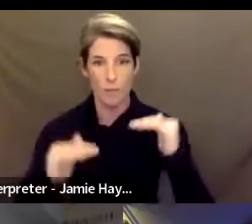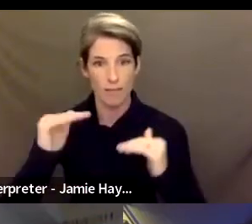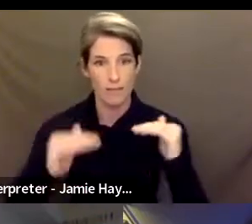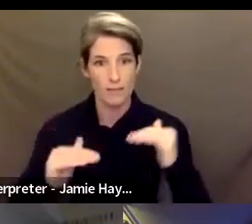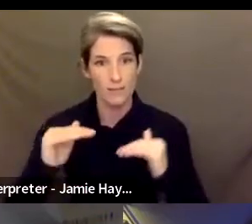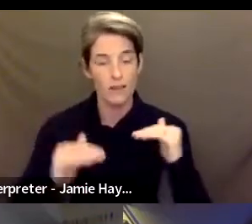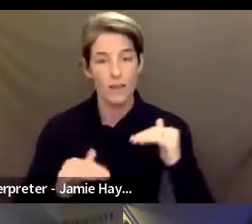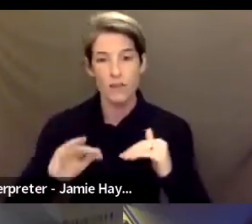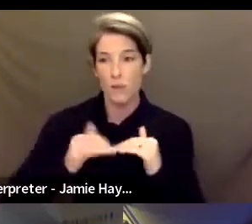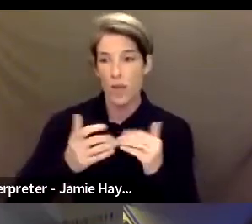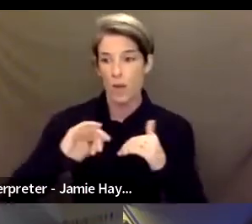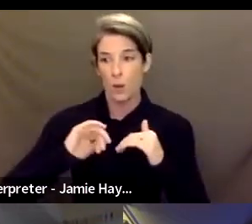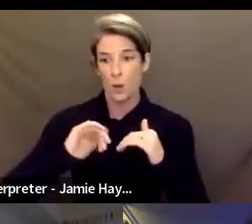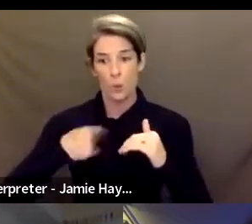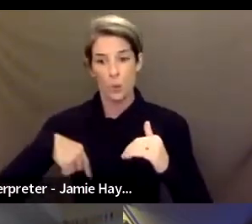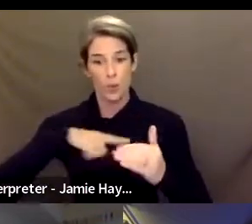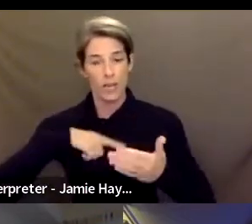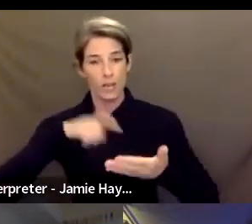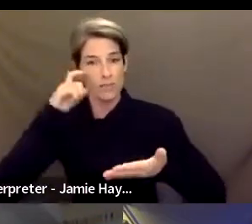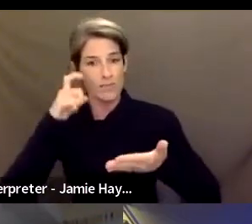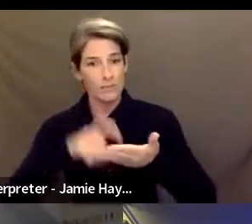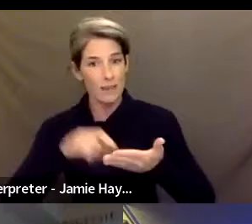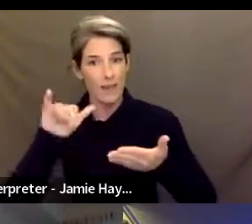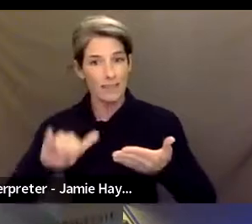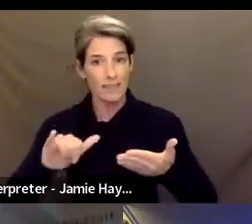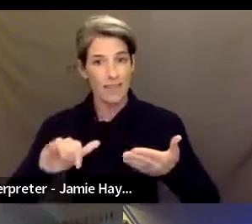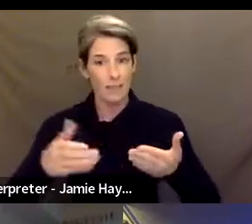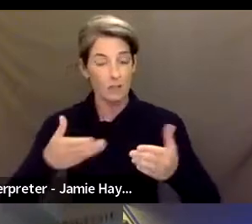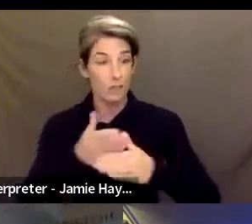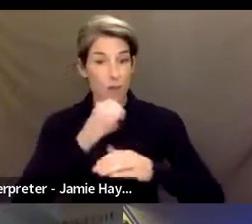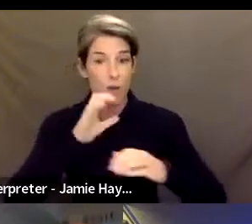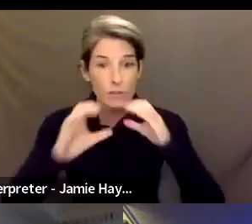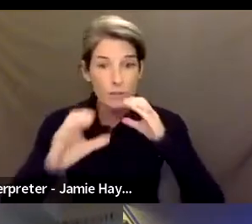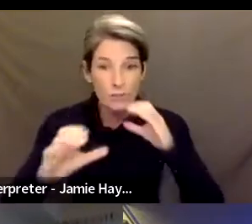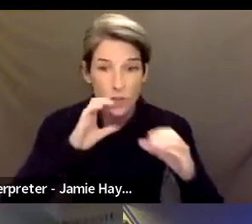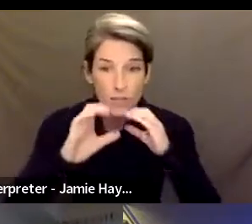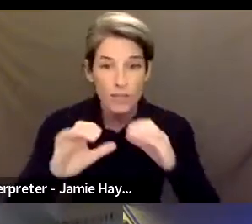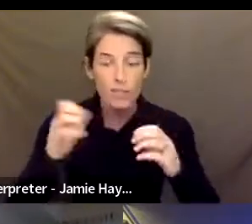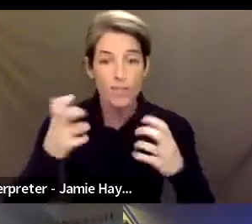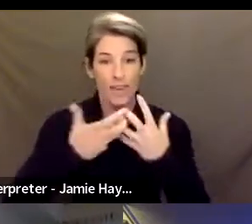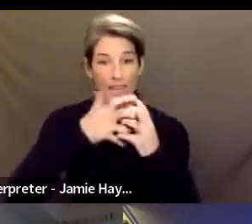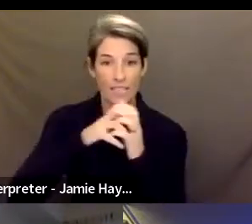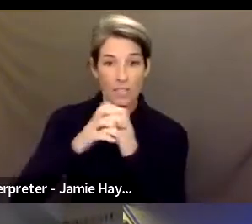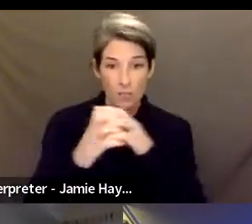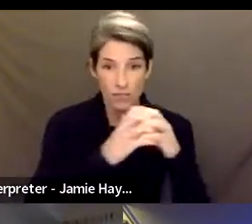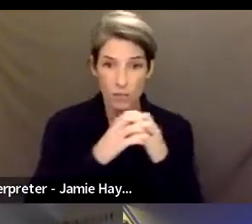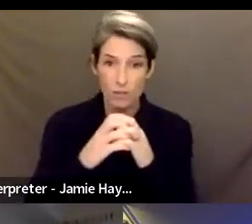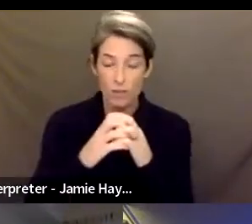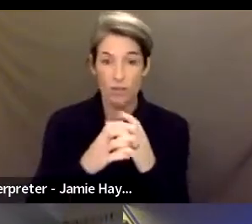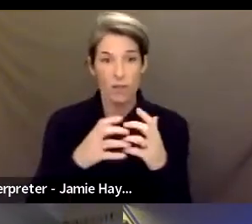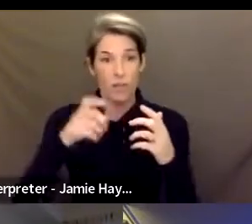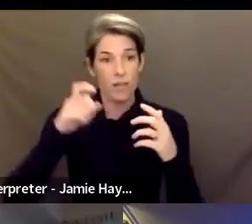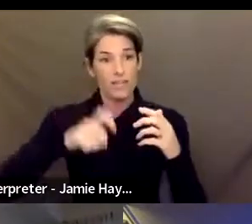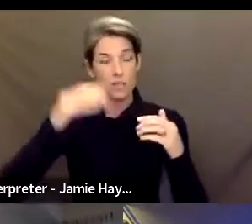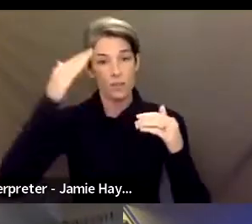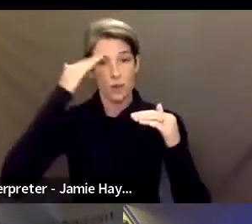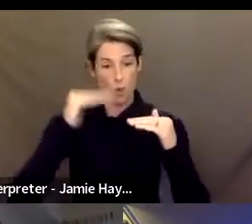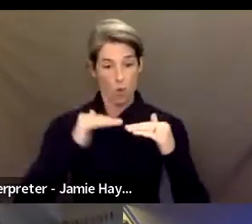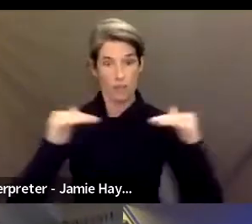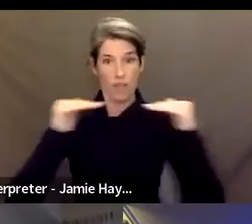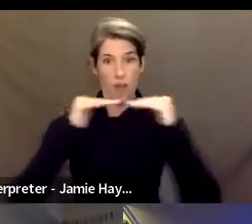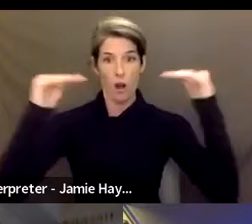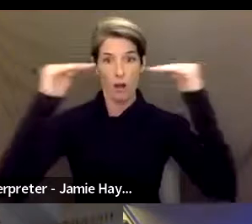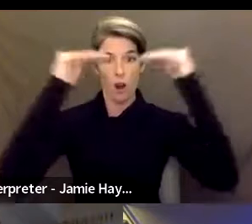for that intersectionality? How do we allow for that cross communication? How do we allow there to be sort of a horizontal hierarchy? Who can be